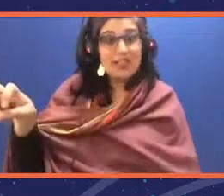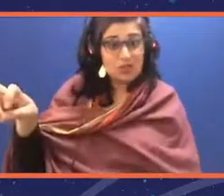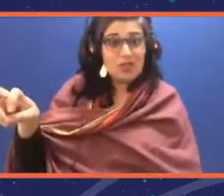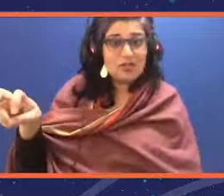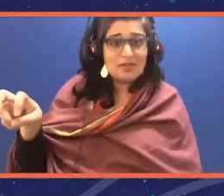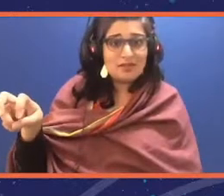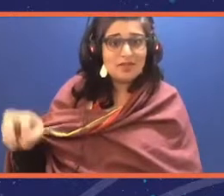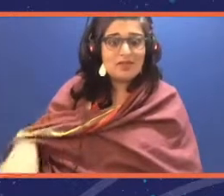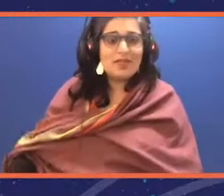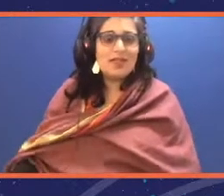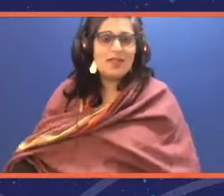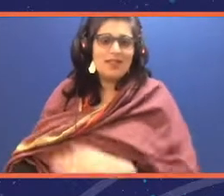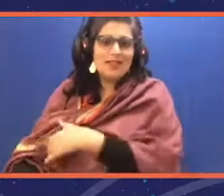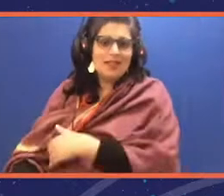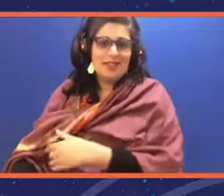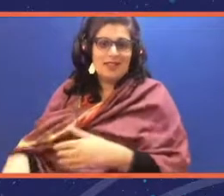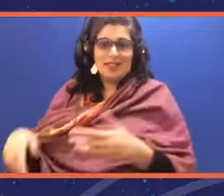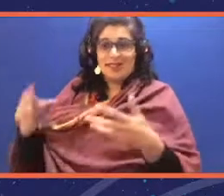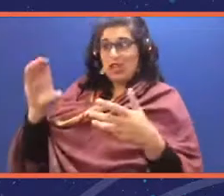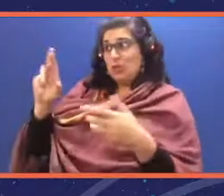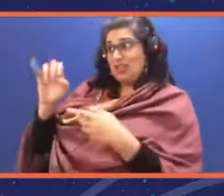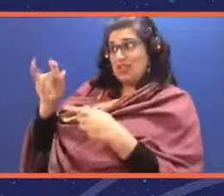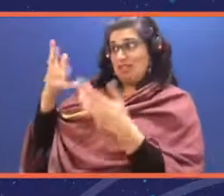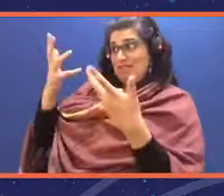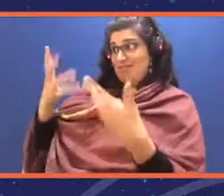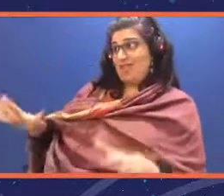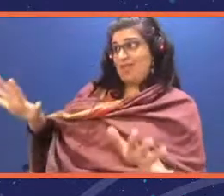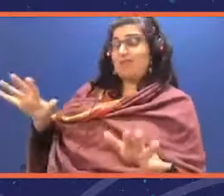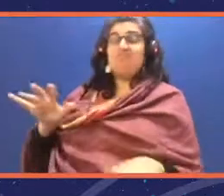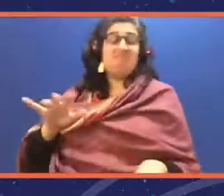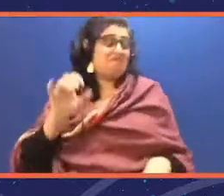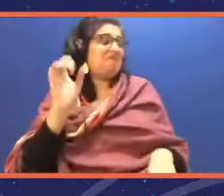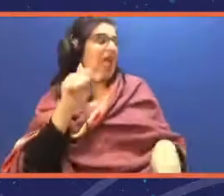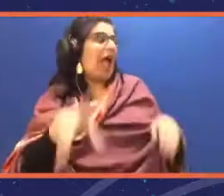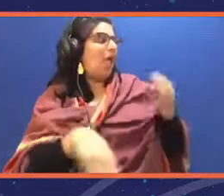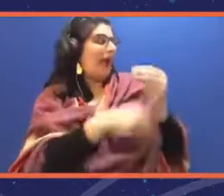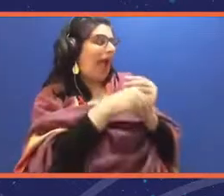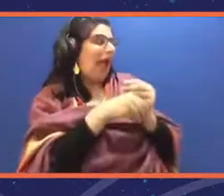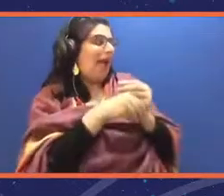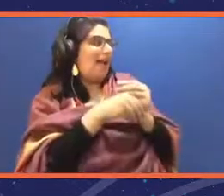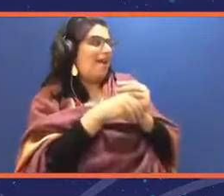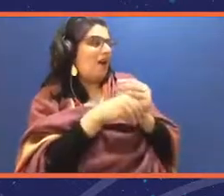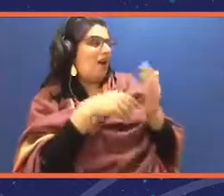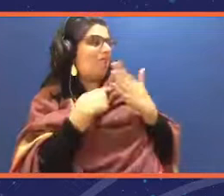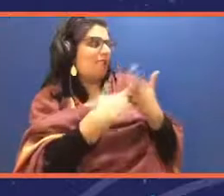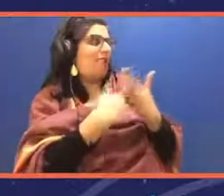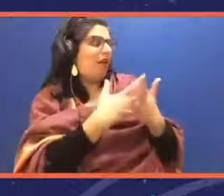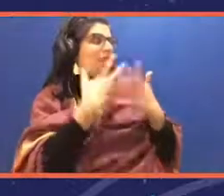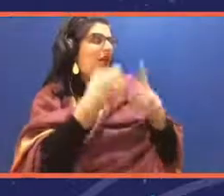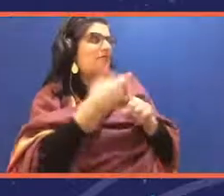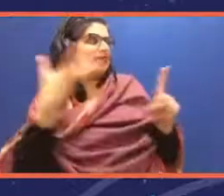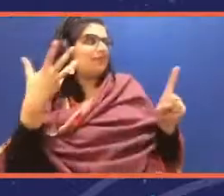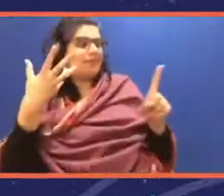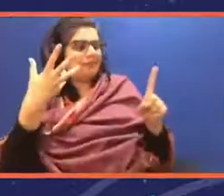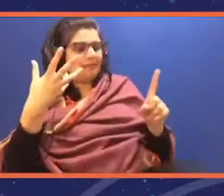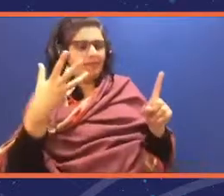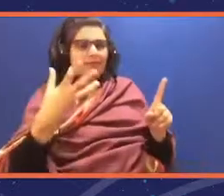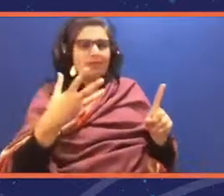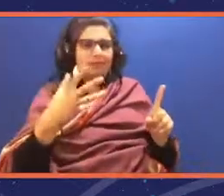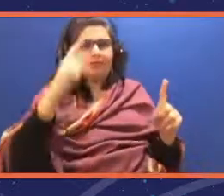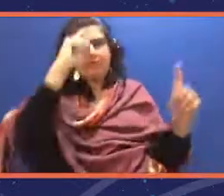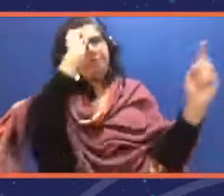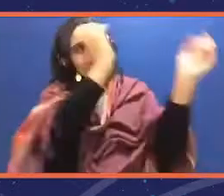Did that cover it, Crystal? Yeah, I mean, I would add that, you know, we talk a lot about envisioning this